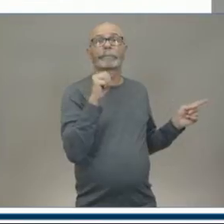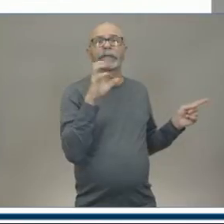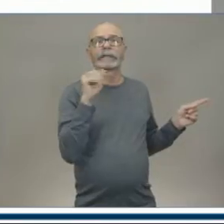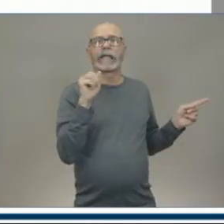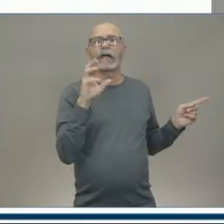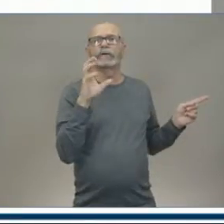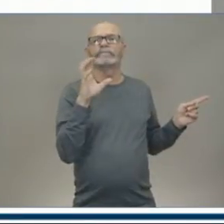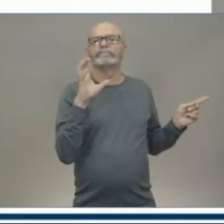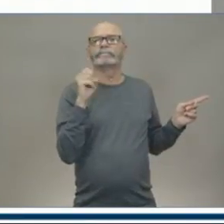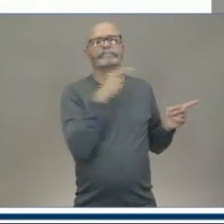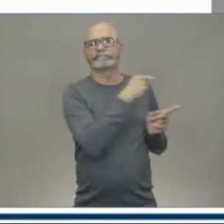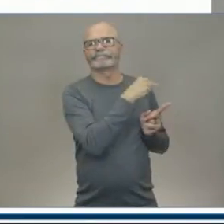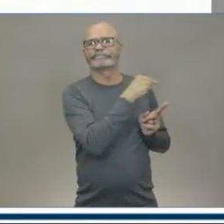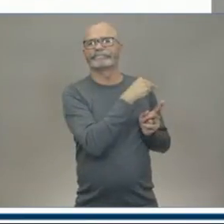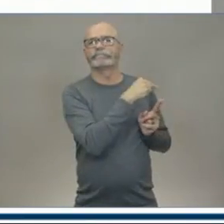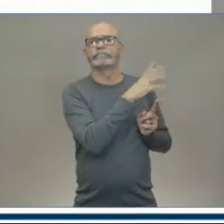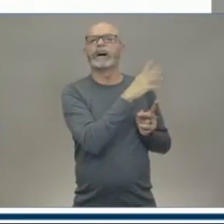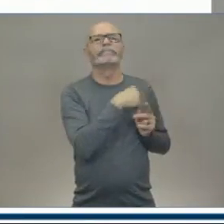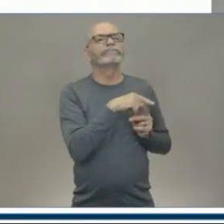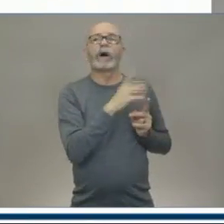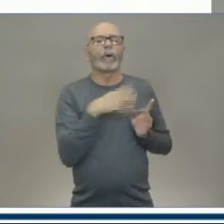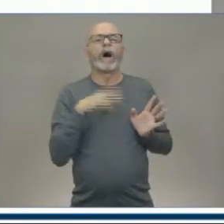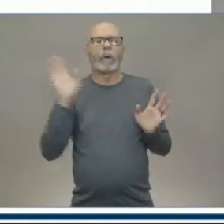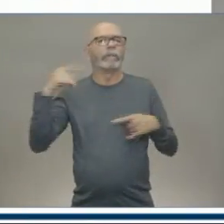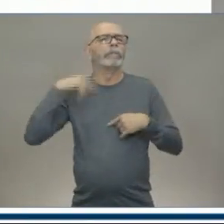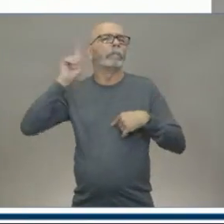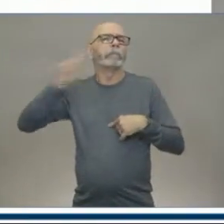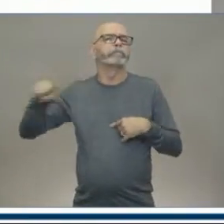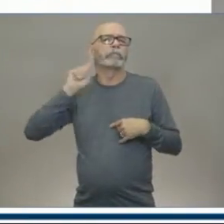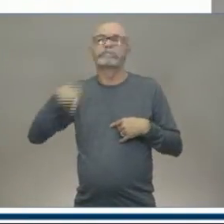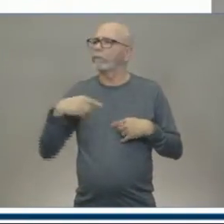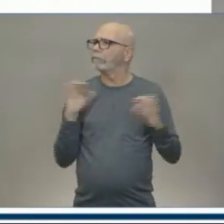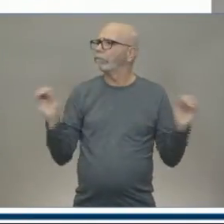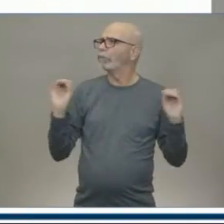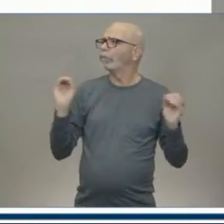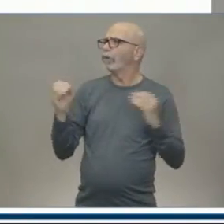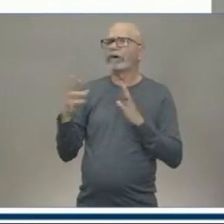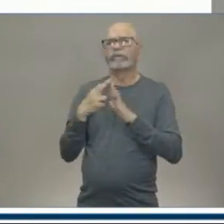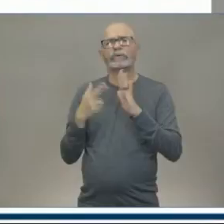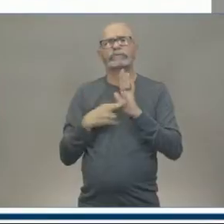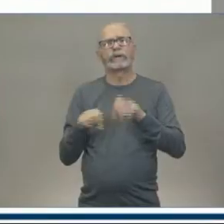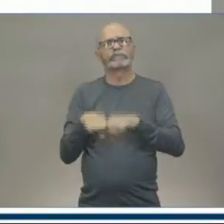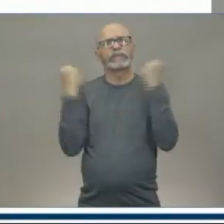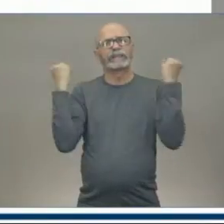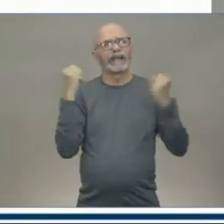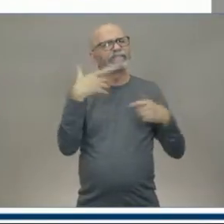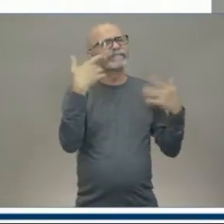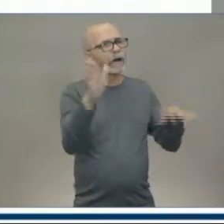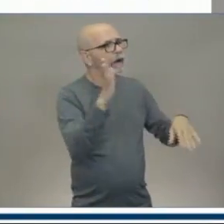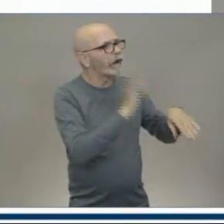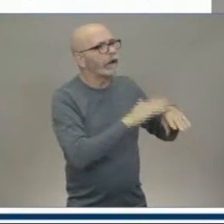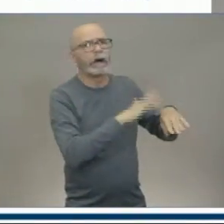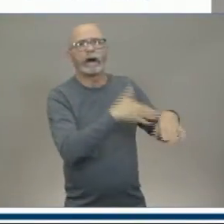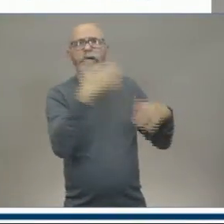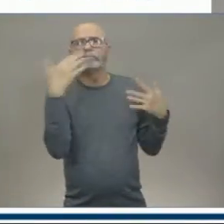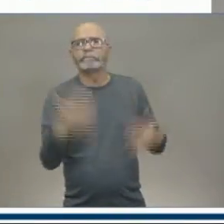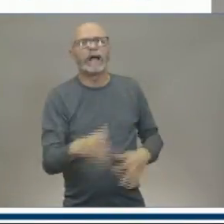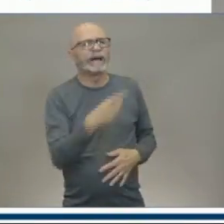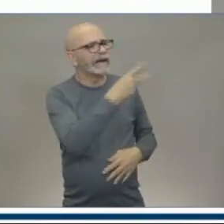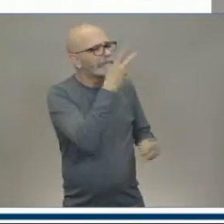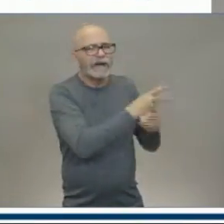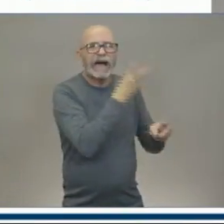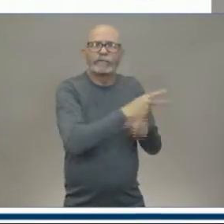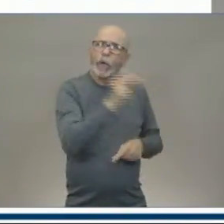the recommended public health actions. So we are telling facilities that you need to look after the care